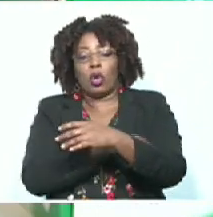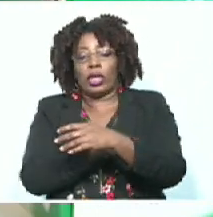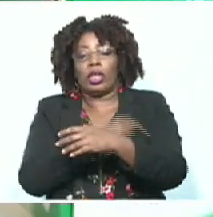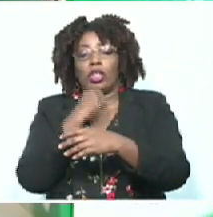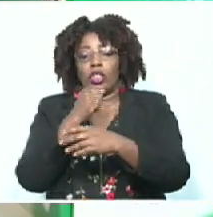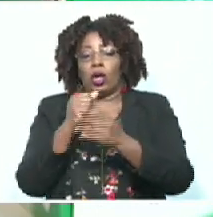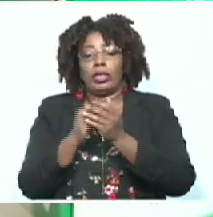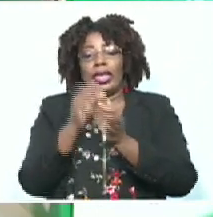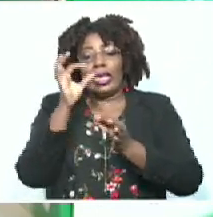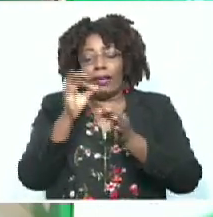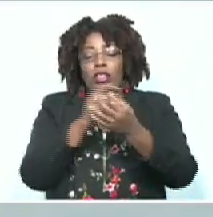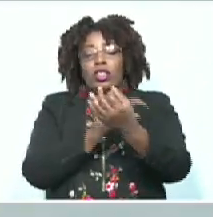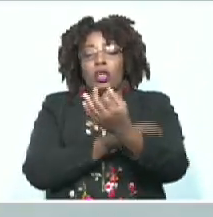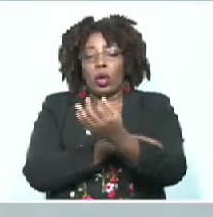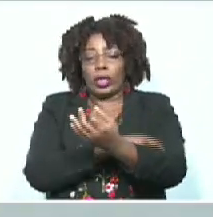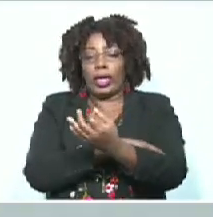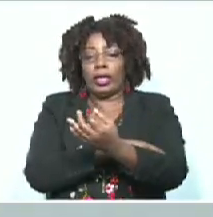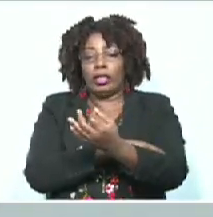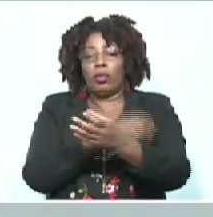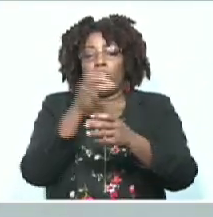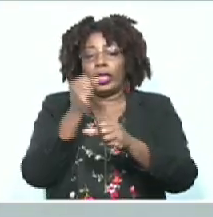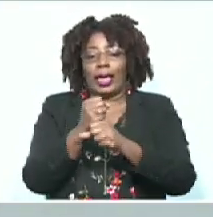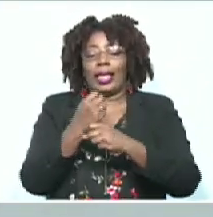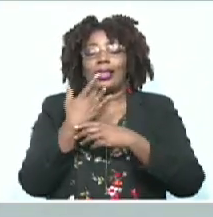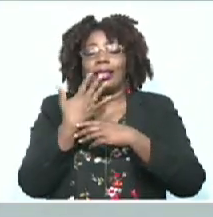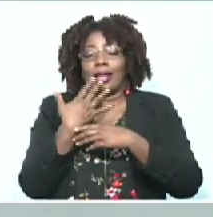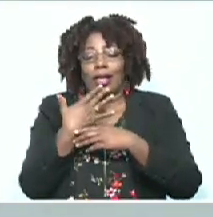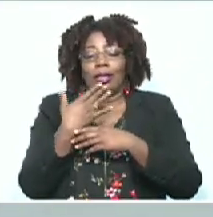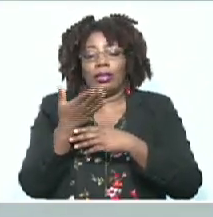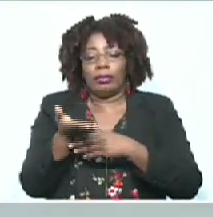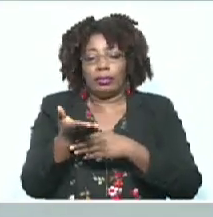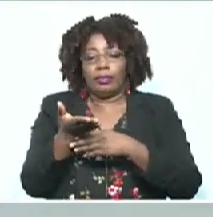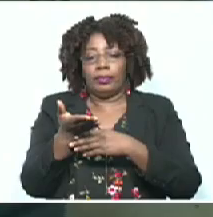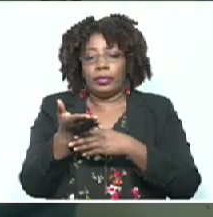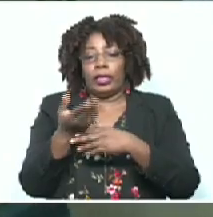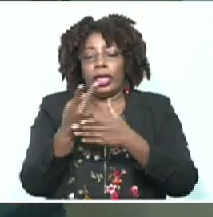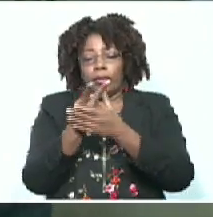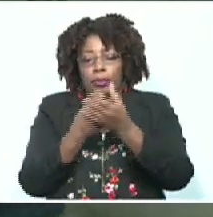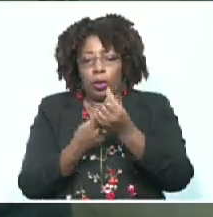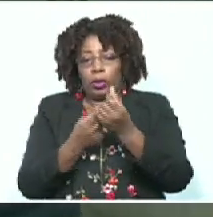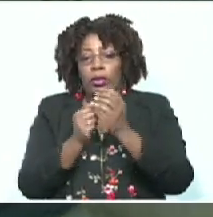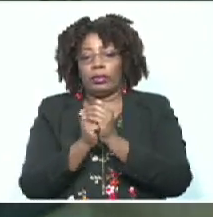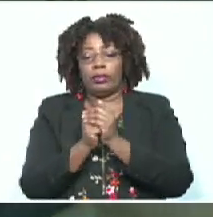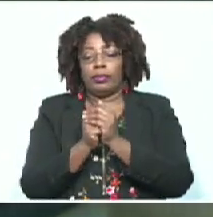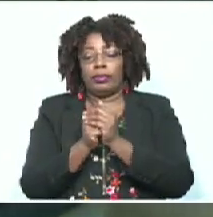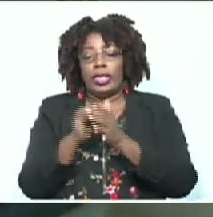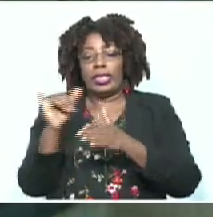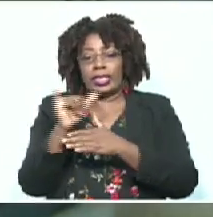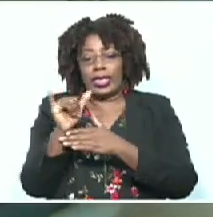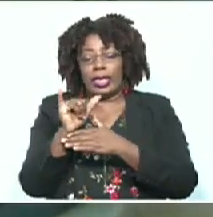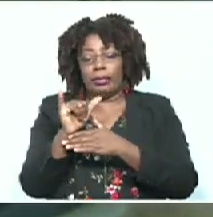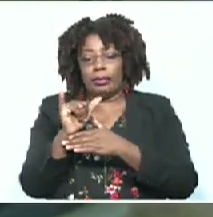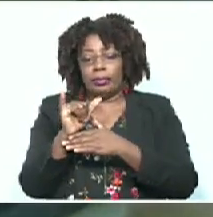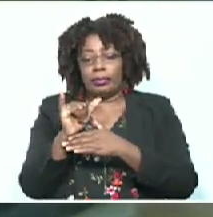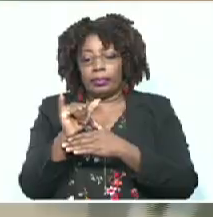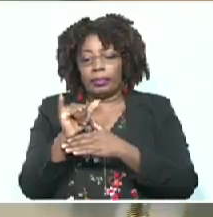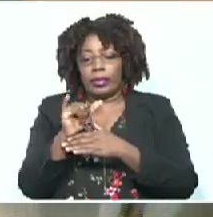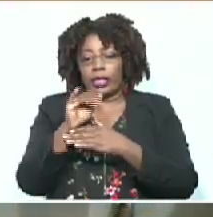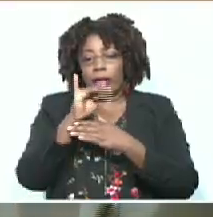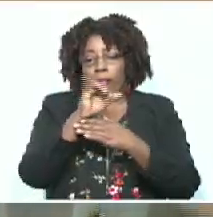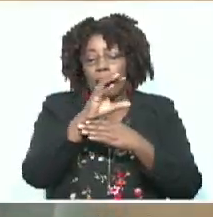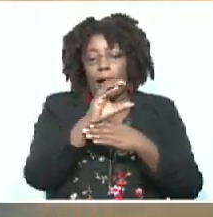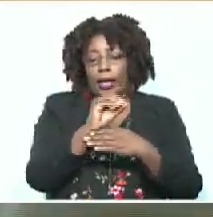is possibly cocaine, we're going to get the similar color produced in both wells. Unlike the toxicology and chemistry units, the biology